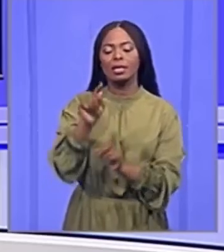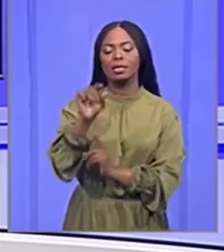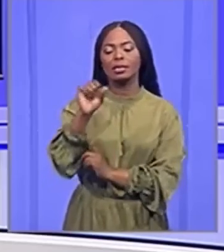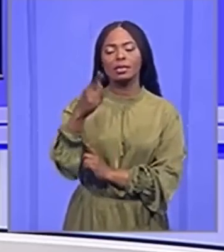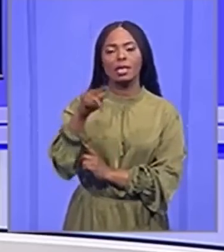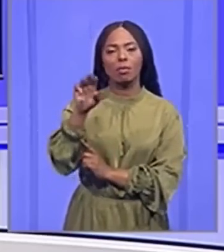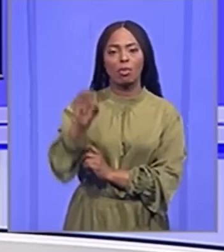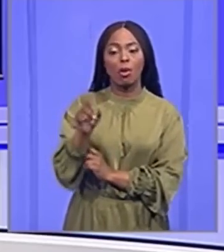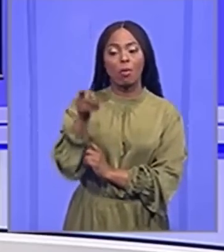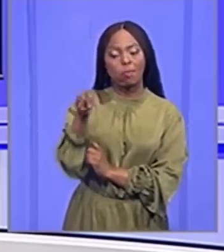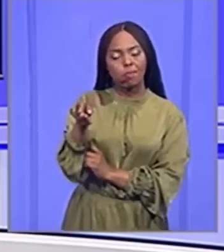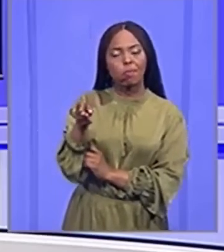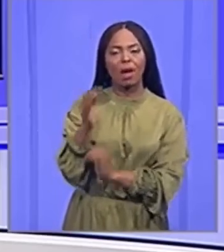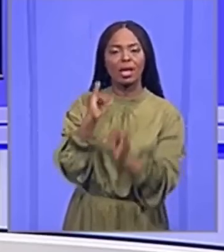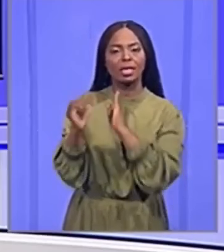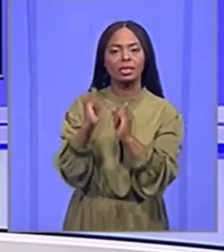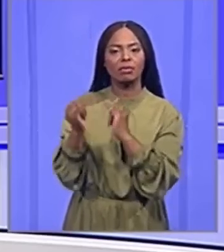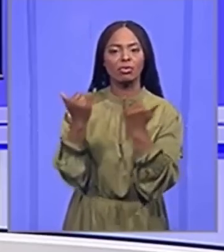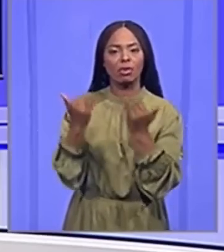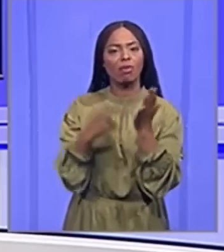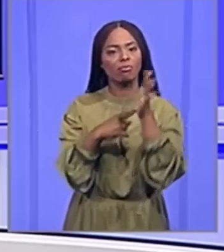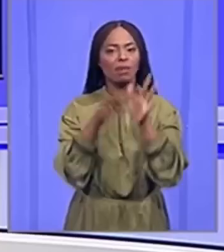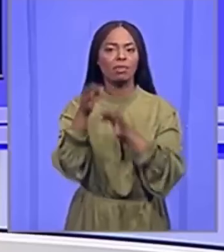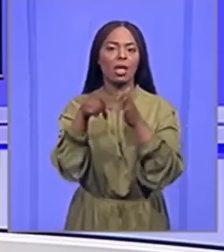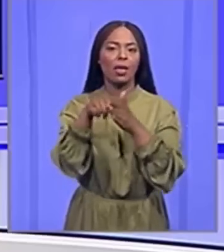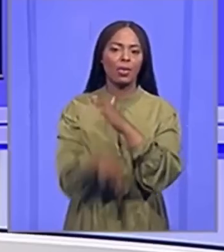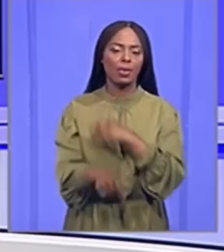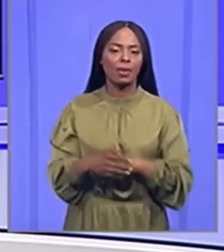tsa moruo kwano SABC. Tshepo re a mo la ditebeng tsa rona.